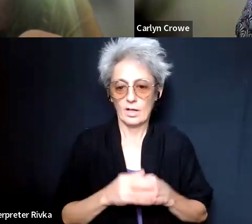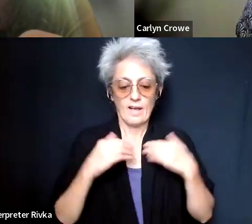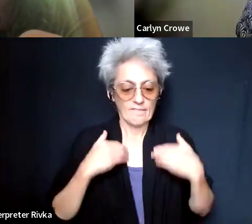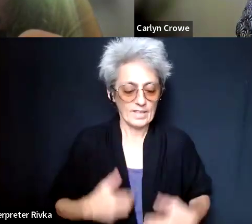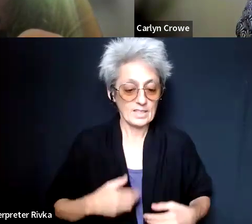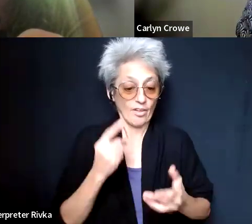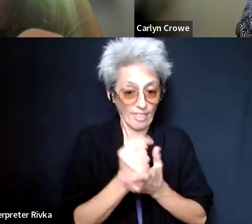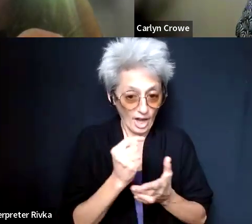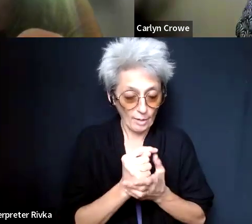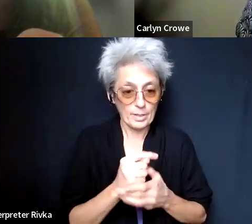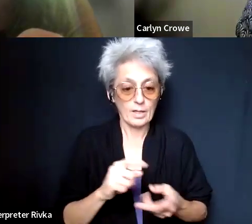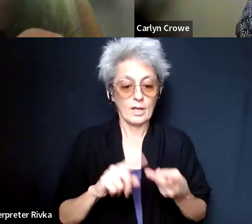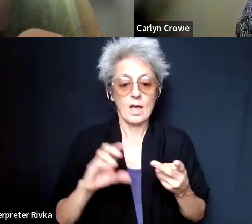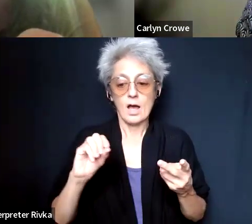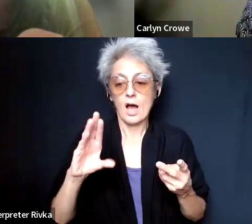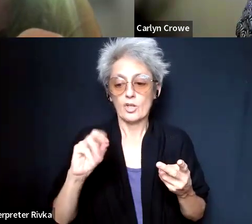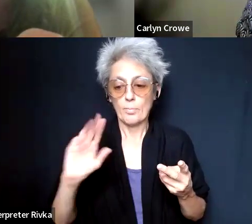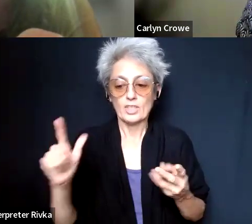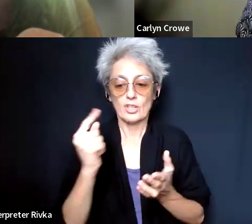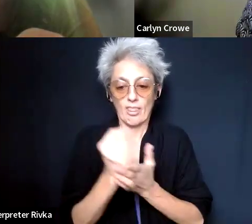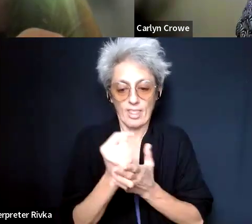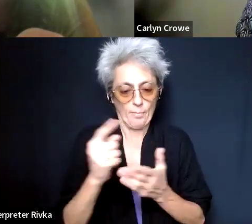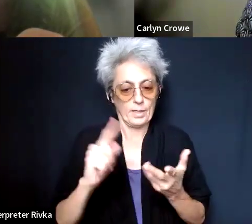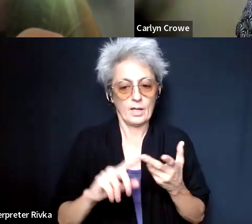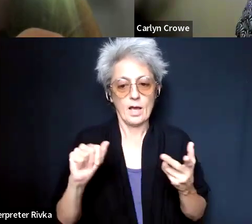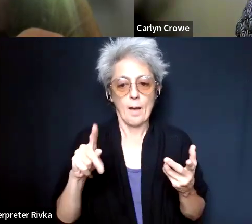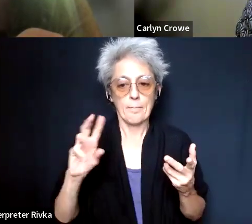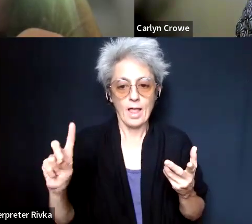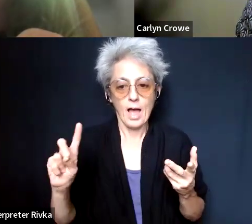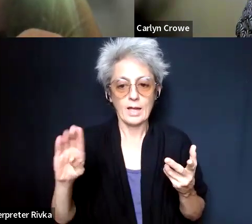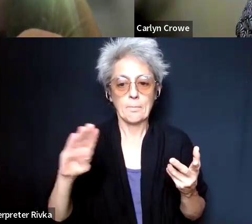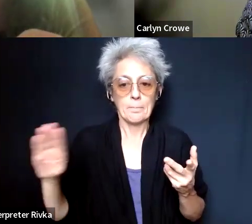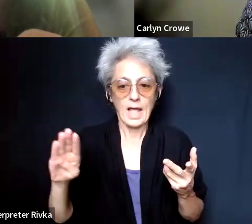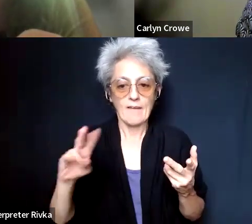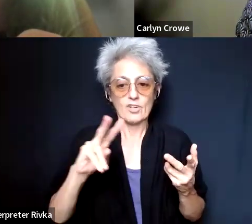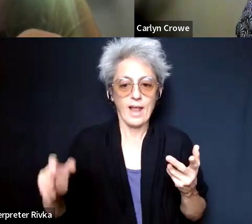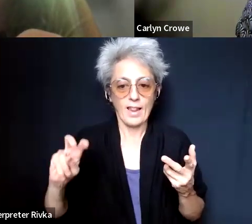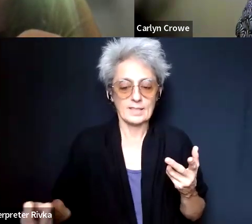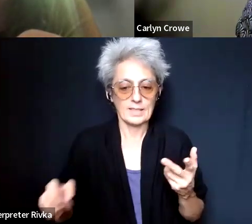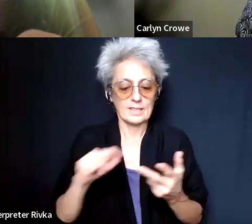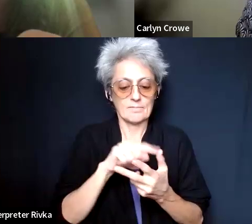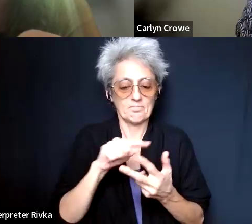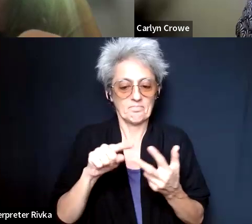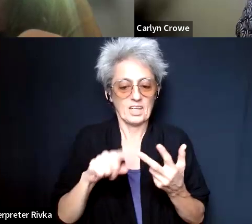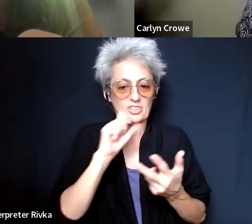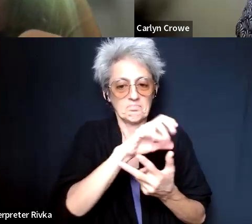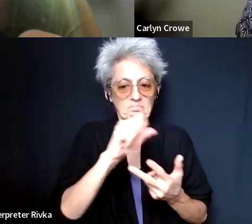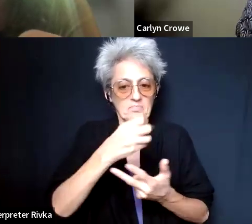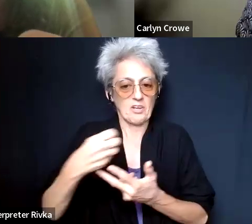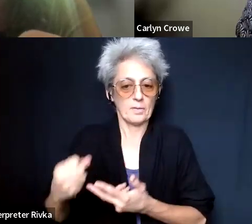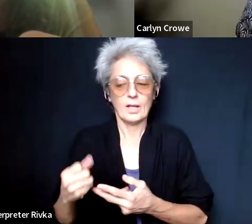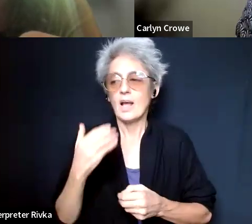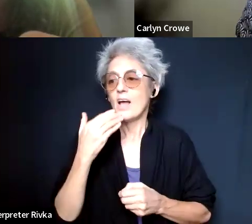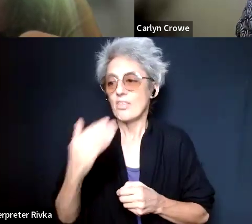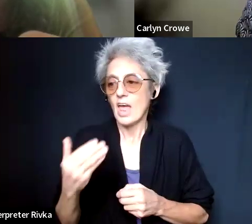therapy, occupational therapy, and applied behavior analysis. And I appreciate you always doing